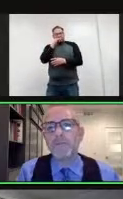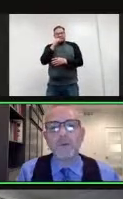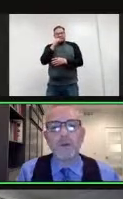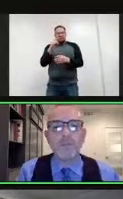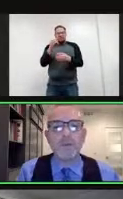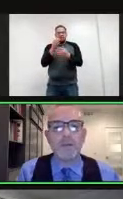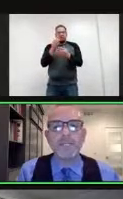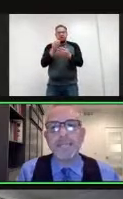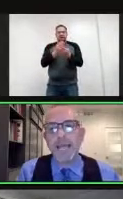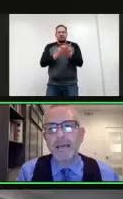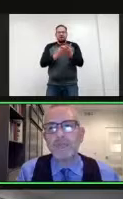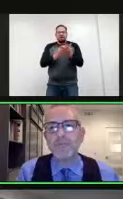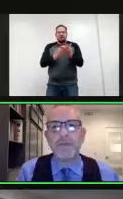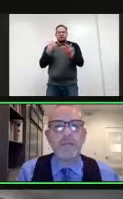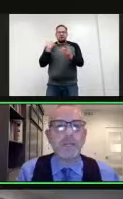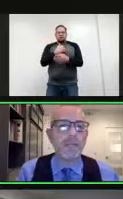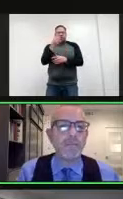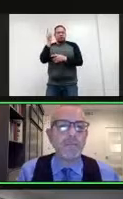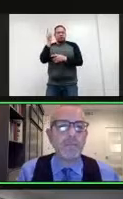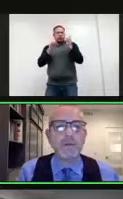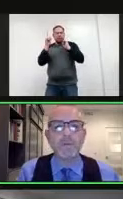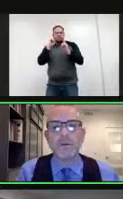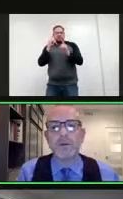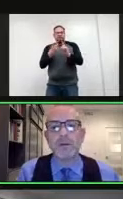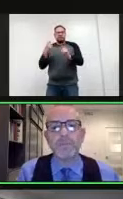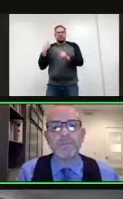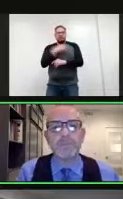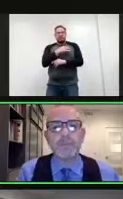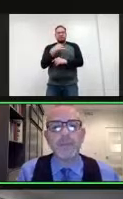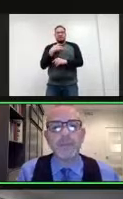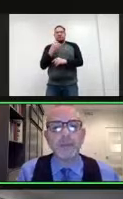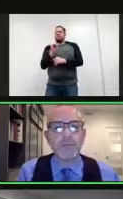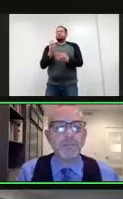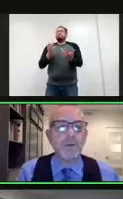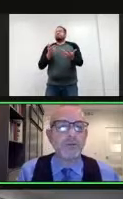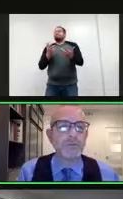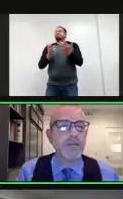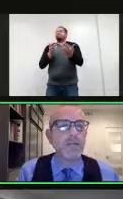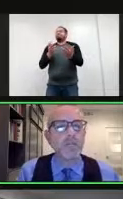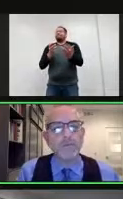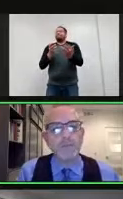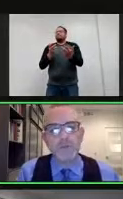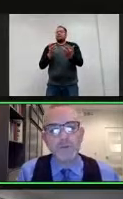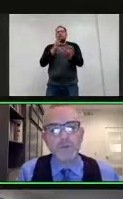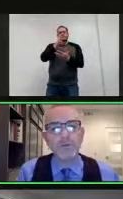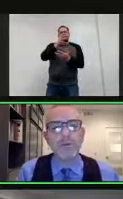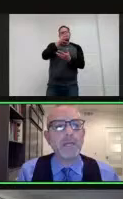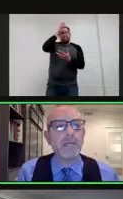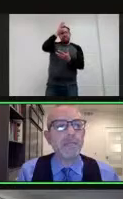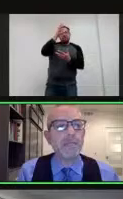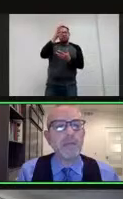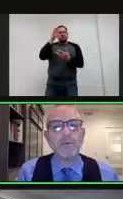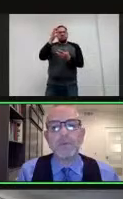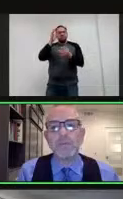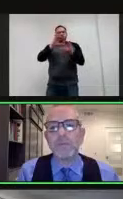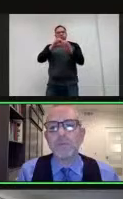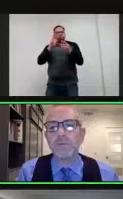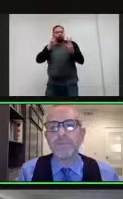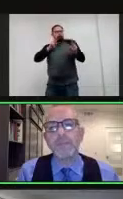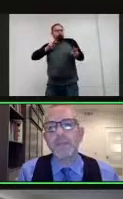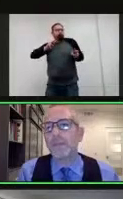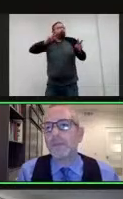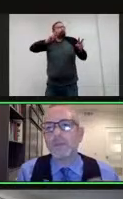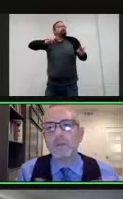heard from staff who felt like maybe there were parents or parent groups kind of looking over their shoulder and to make sure that they